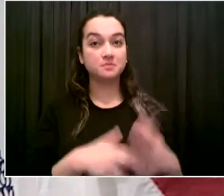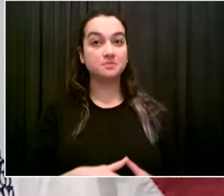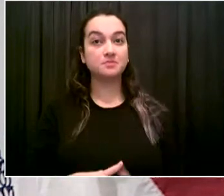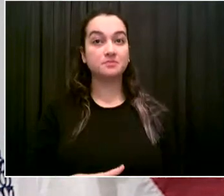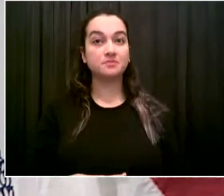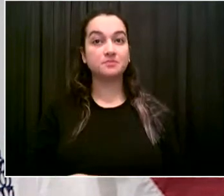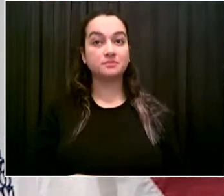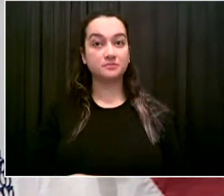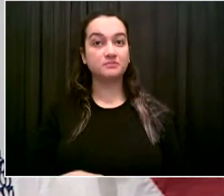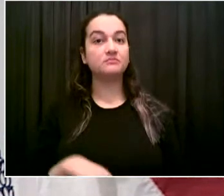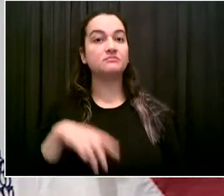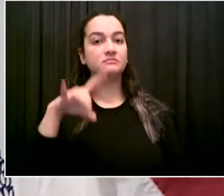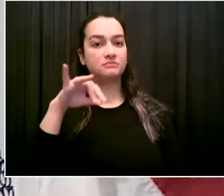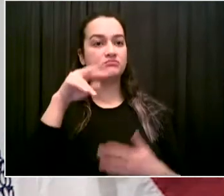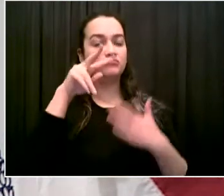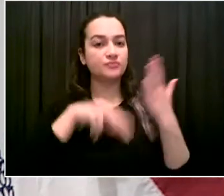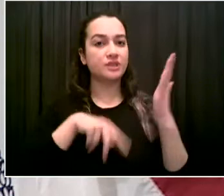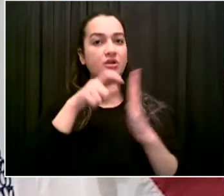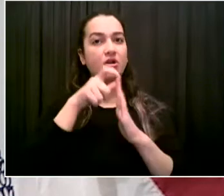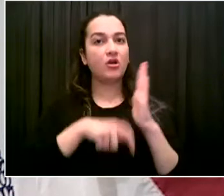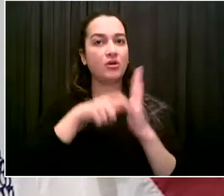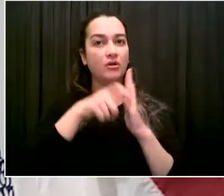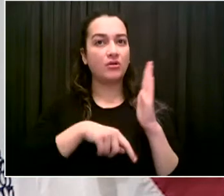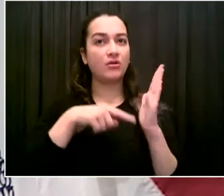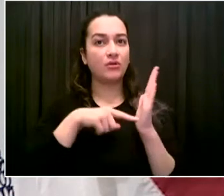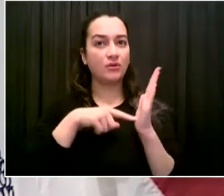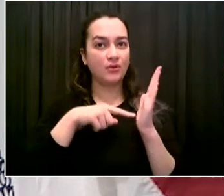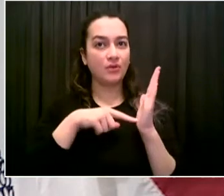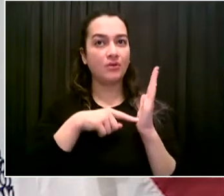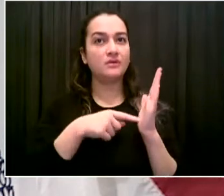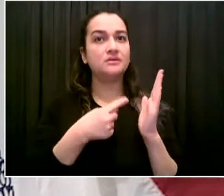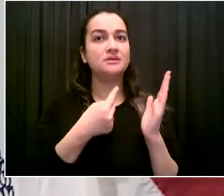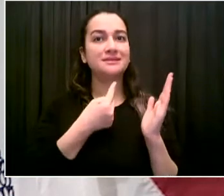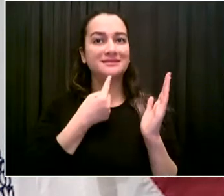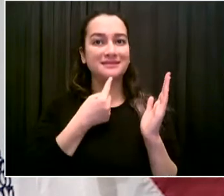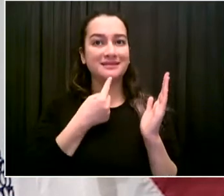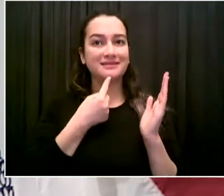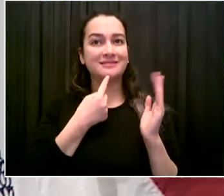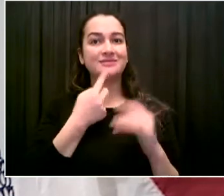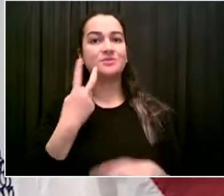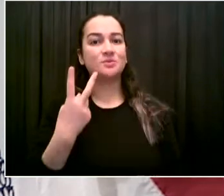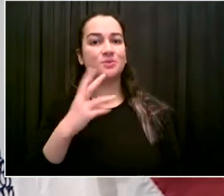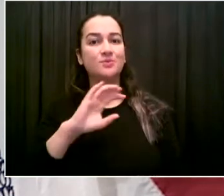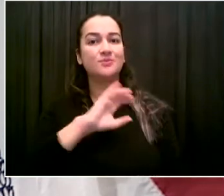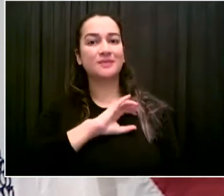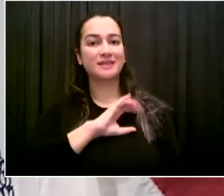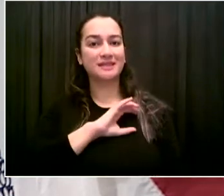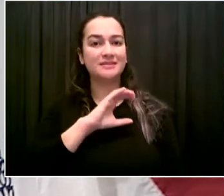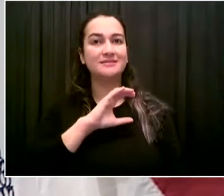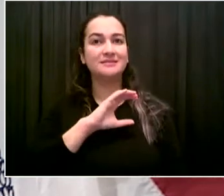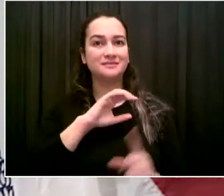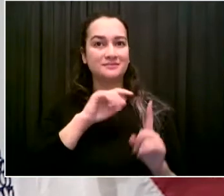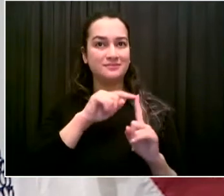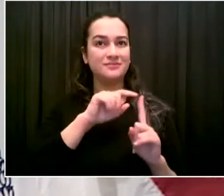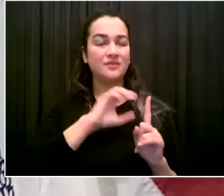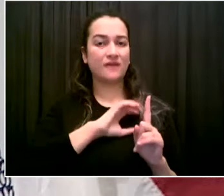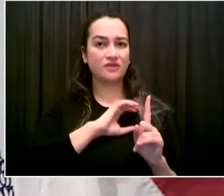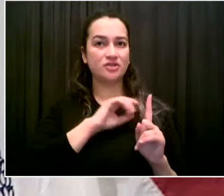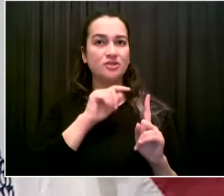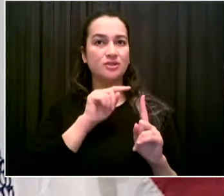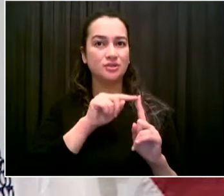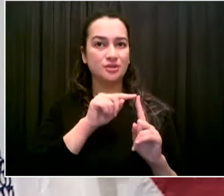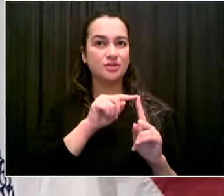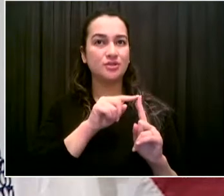two police commissioners, Commissioner Shea and Commissioner O'Neill, have embraced this prerogative that they have to